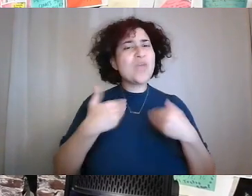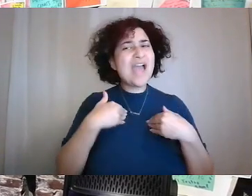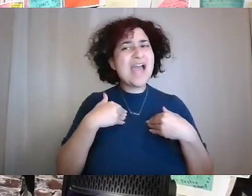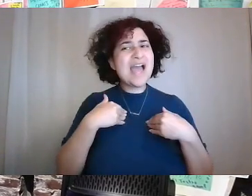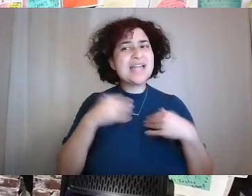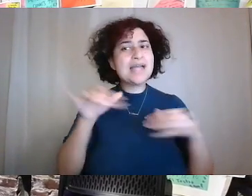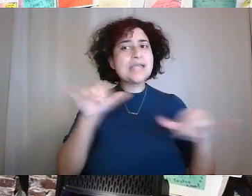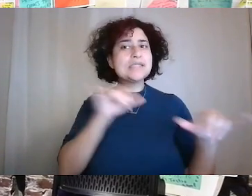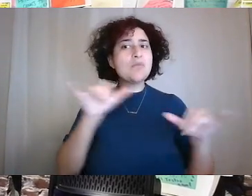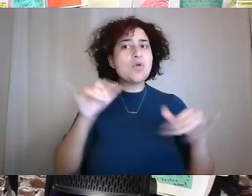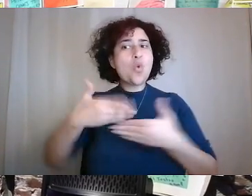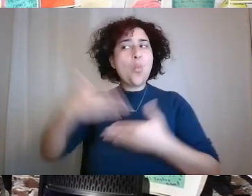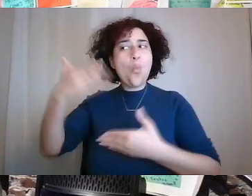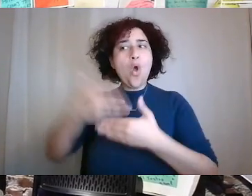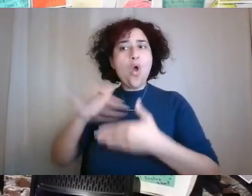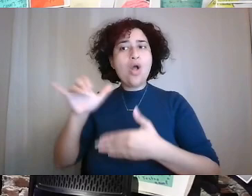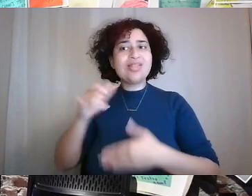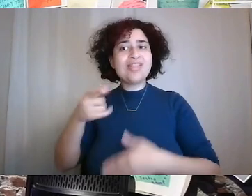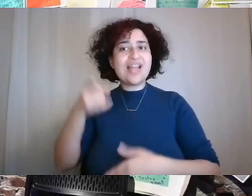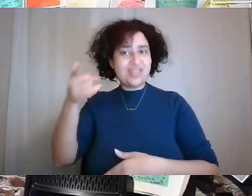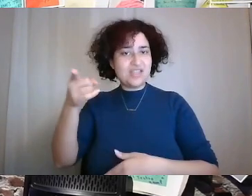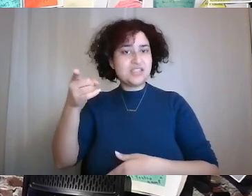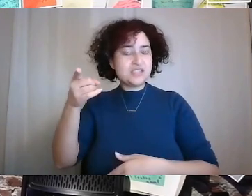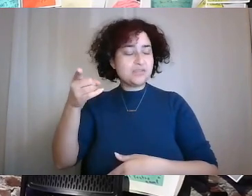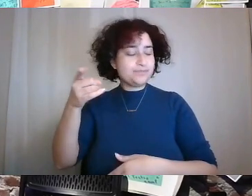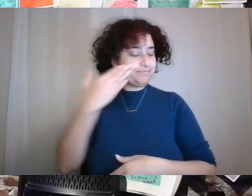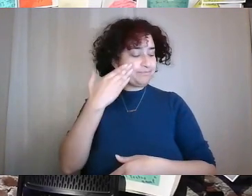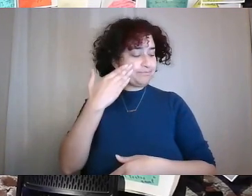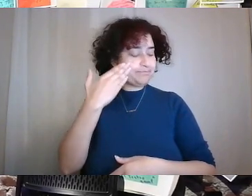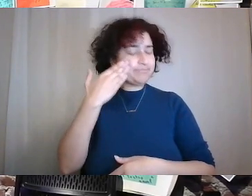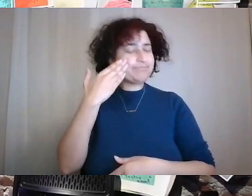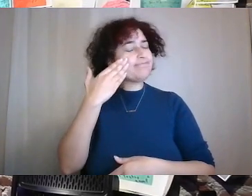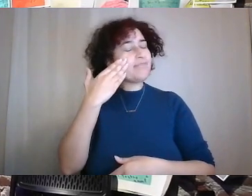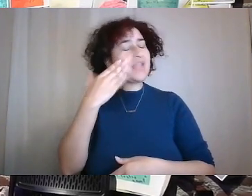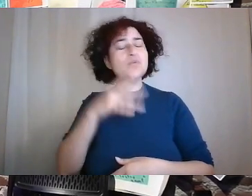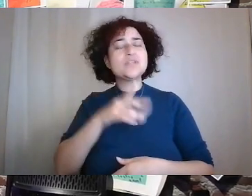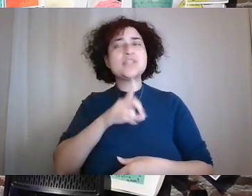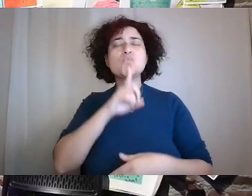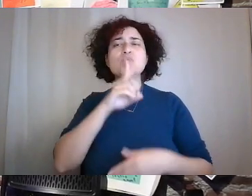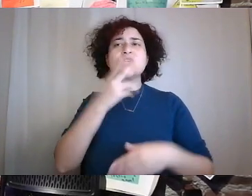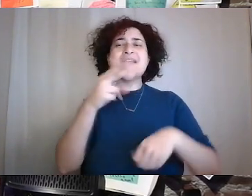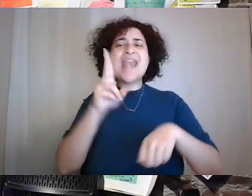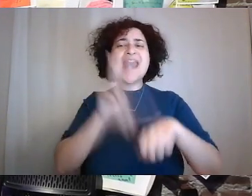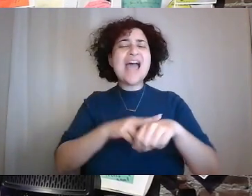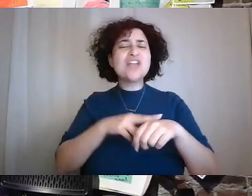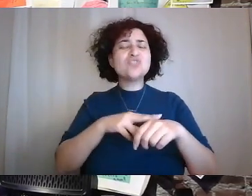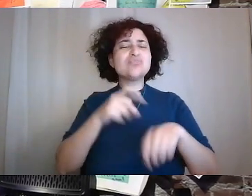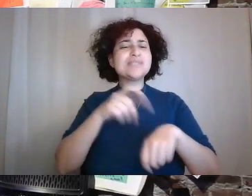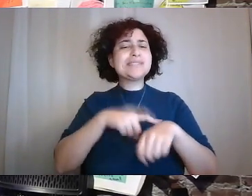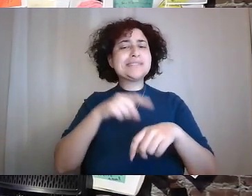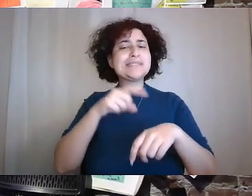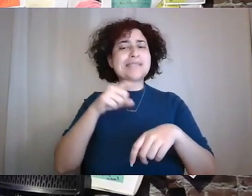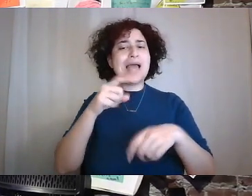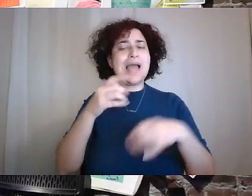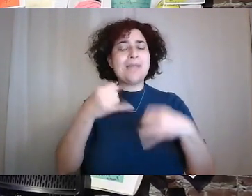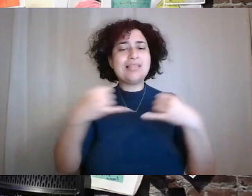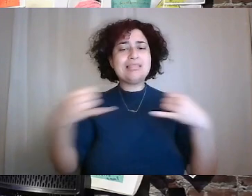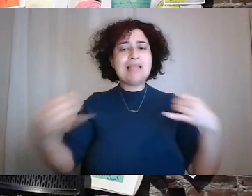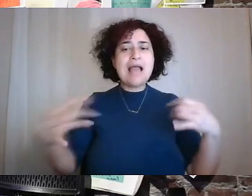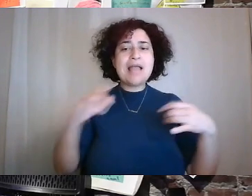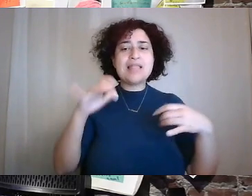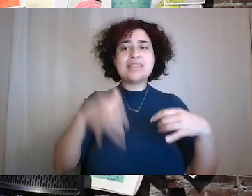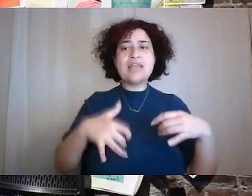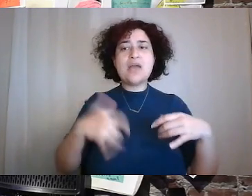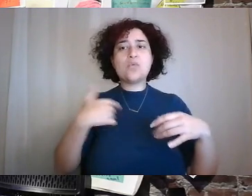wall. And, you know, it was a very organic timeline that we collectively populated based upon, you